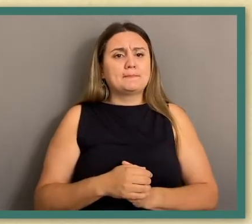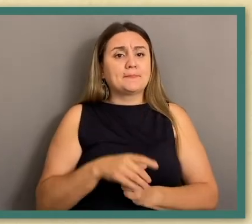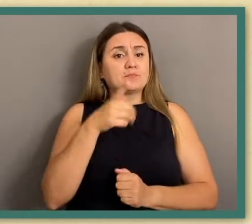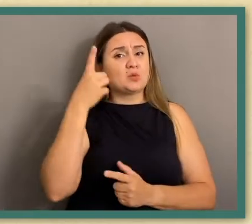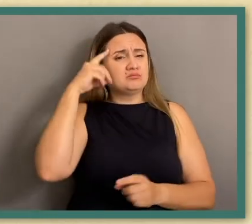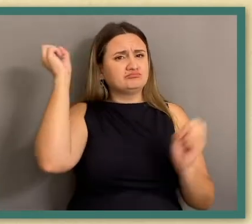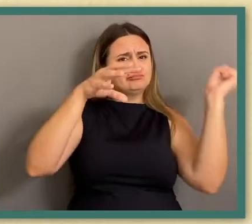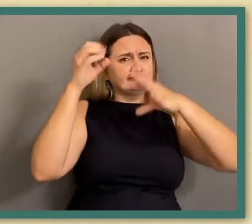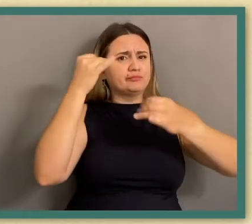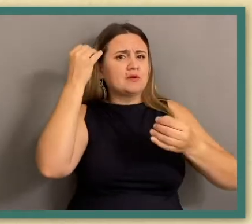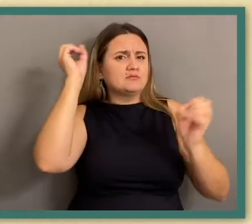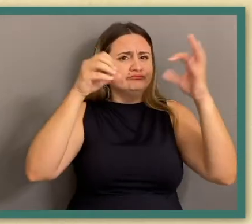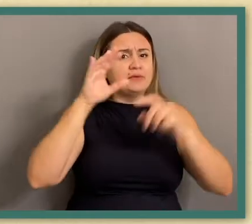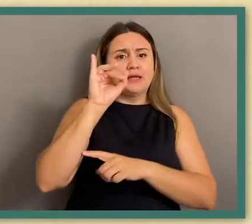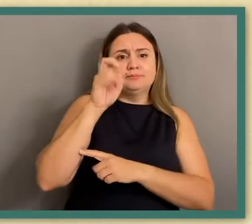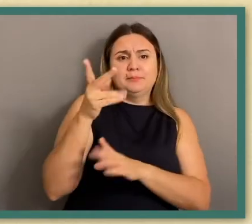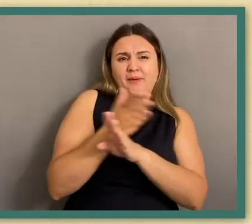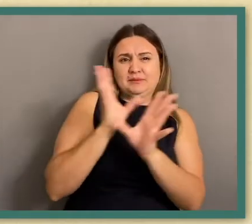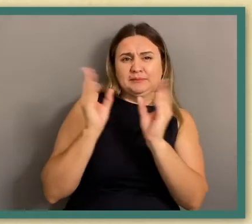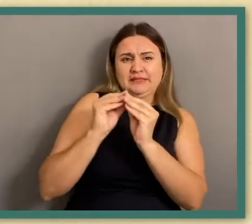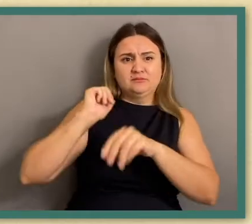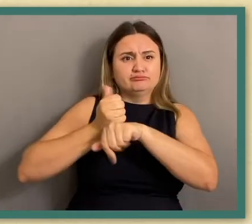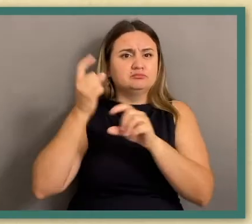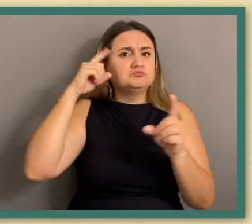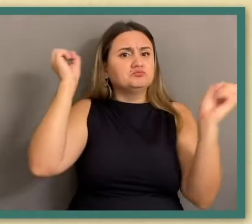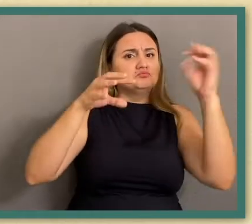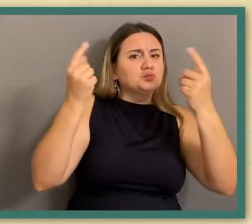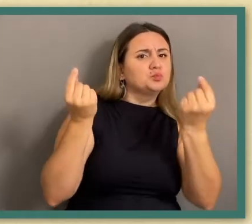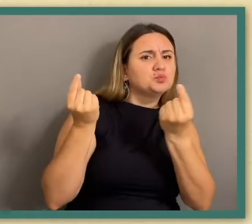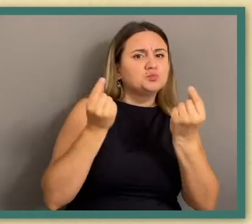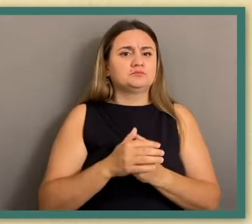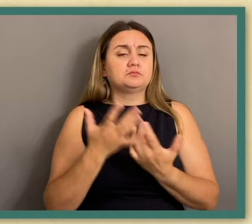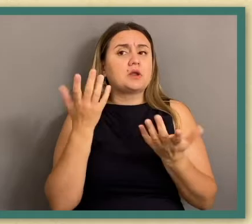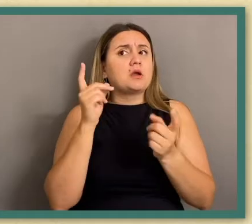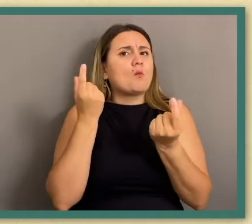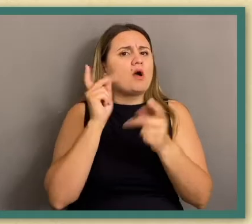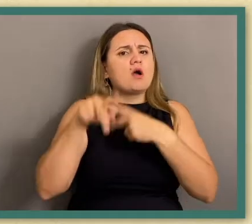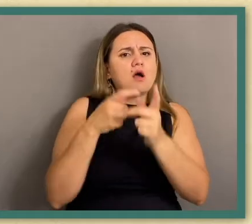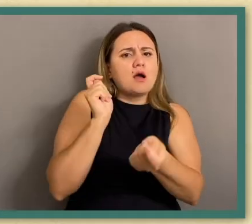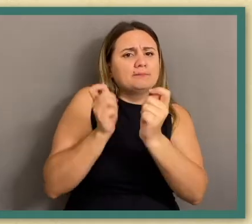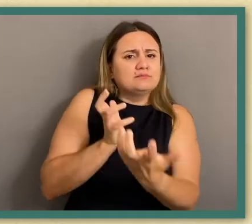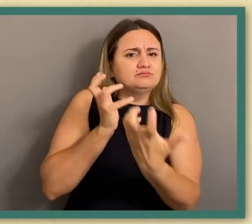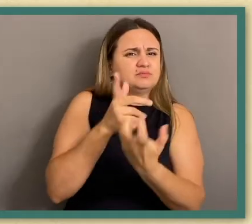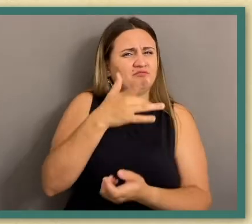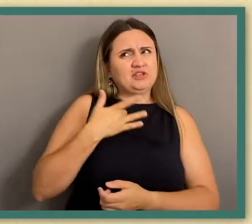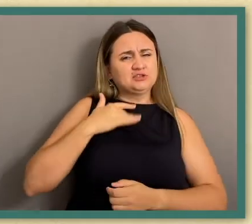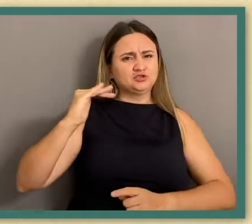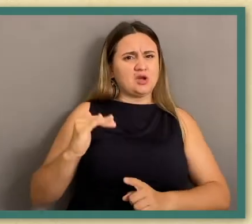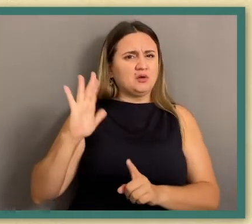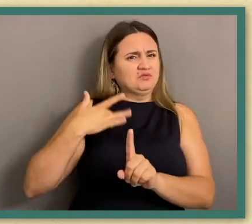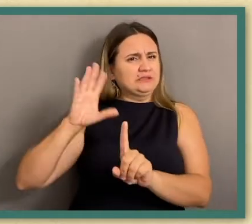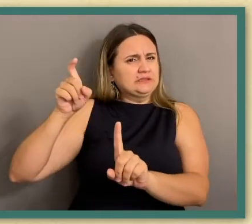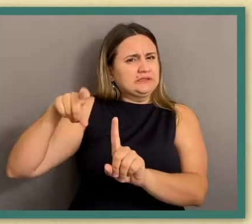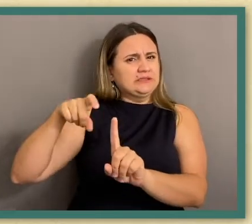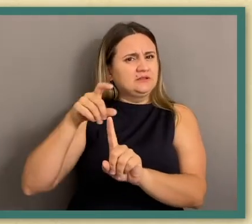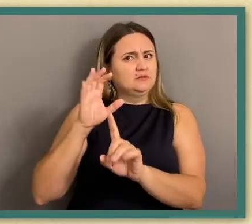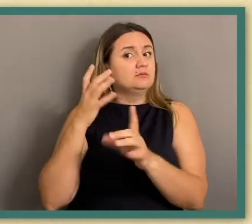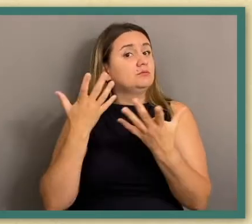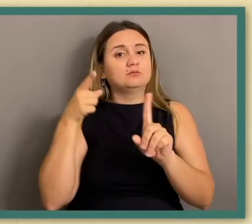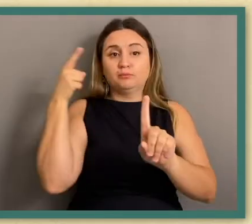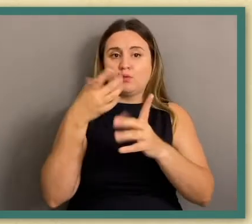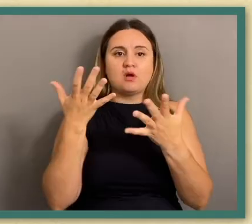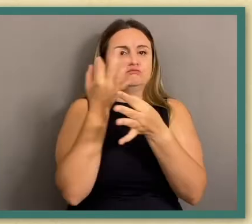Brainstorm before the IEP or 504 meetings about what accommodations and services you believe your child will need to receive a